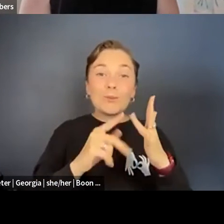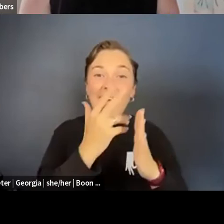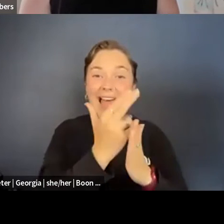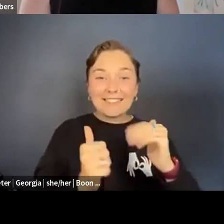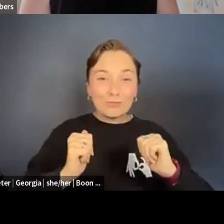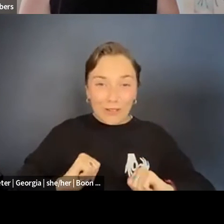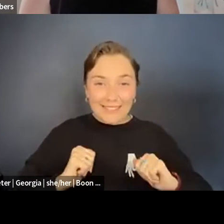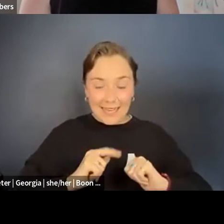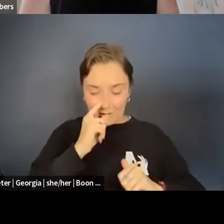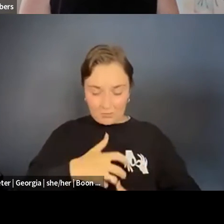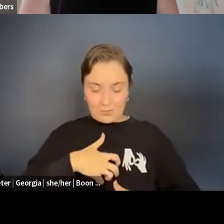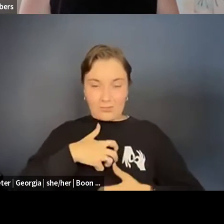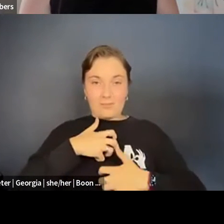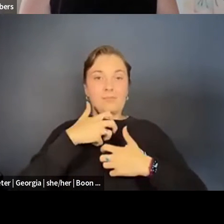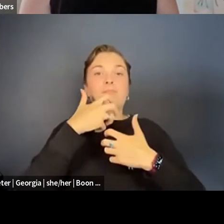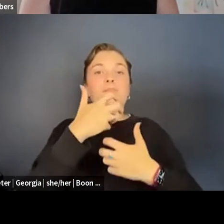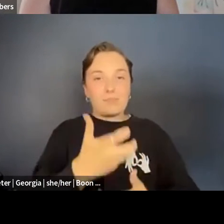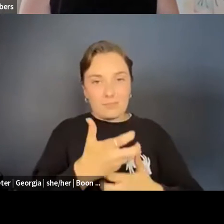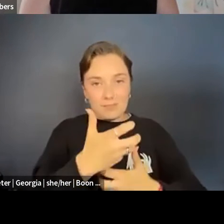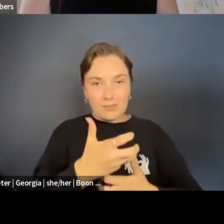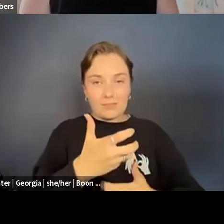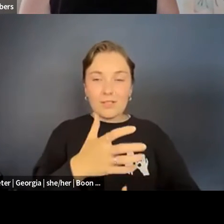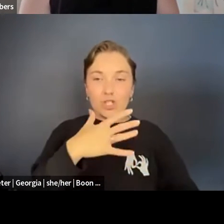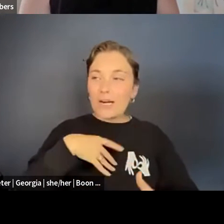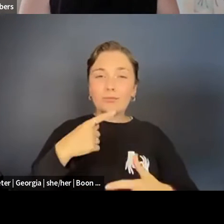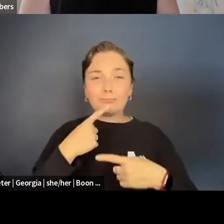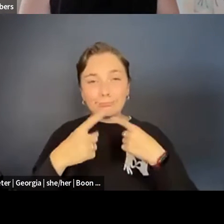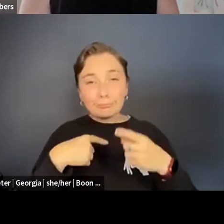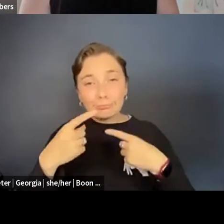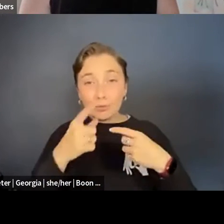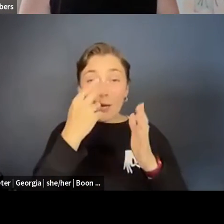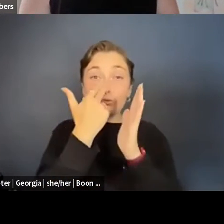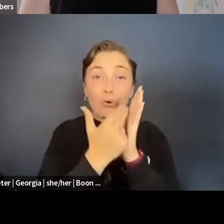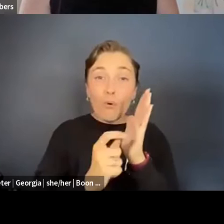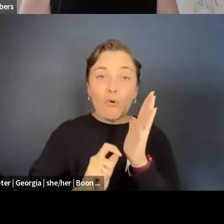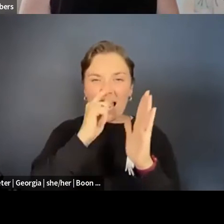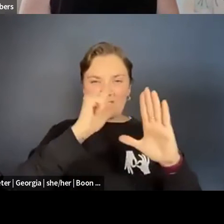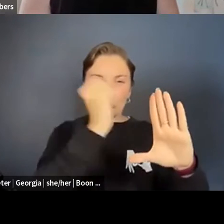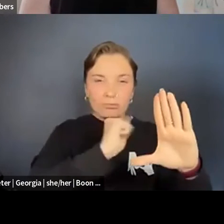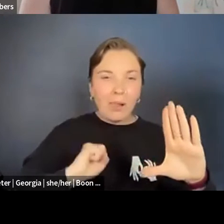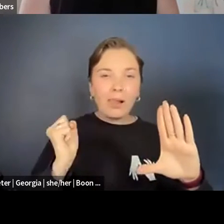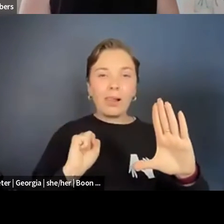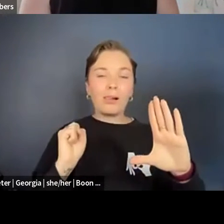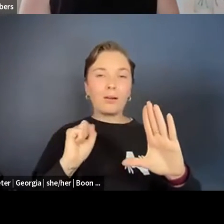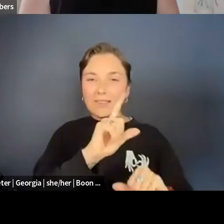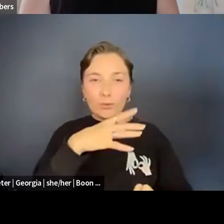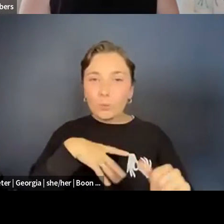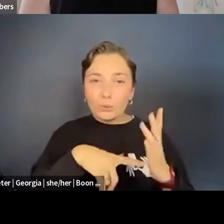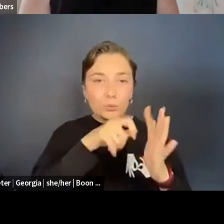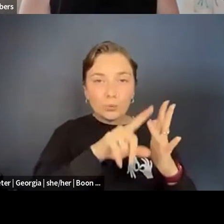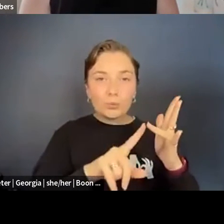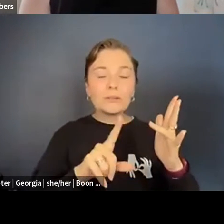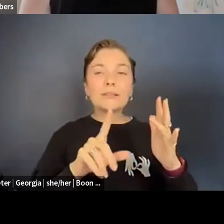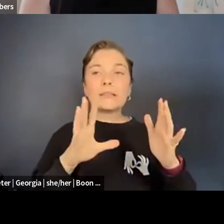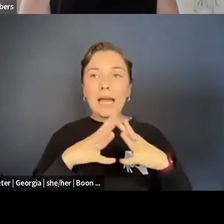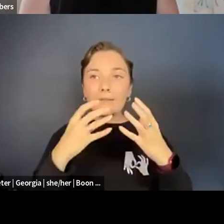and get it out. So you don't necessarily have to articulate it. You can draw it out. You can scribble it out, whatever you want to do. You know, everything